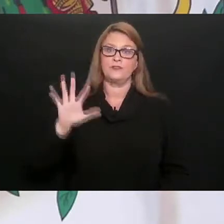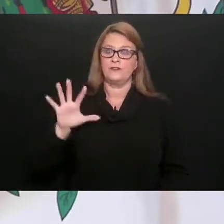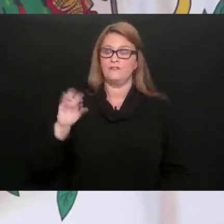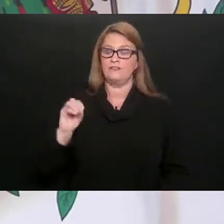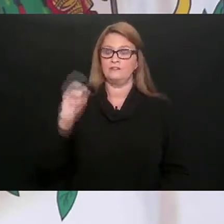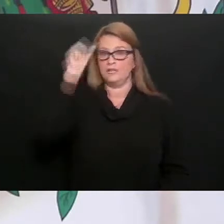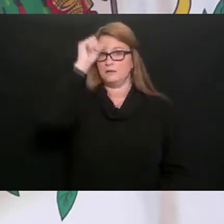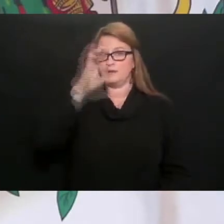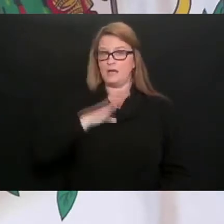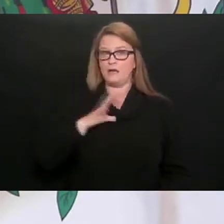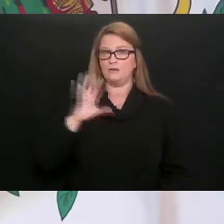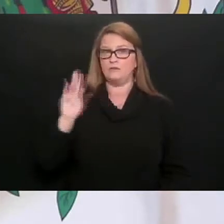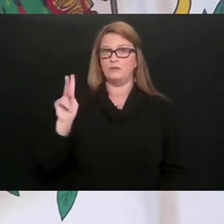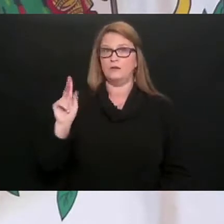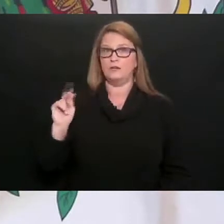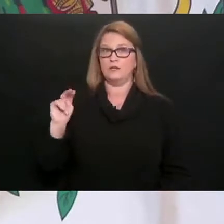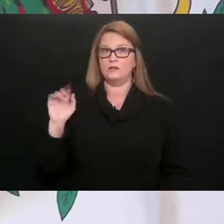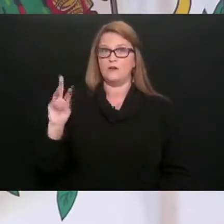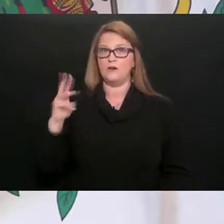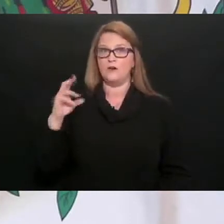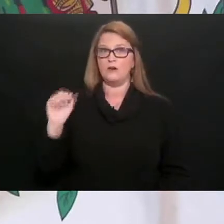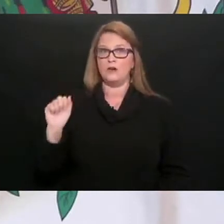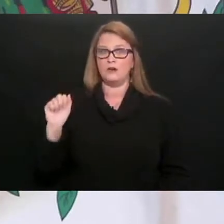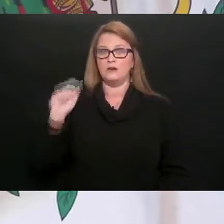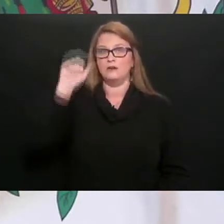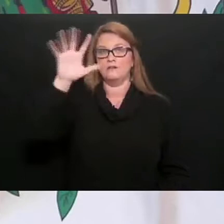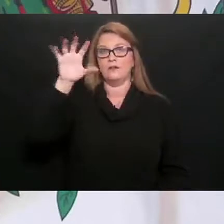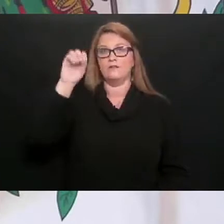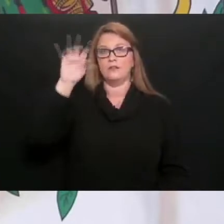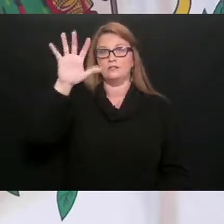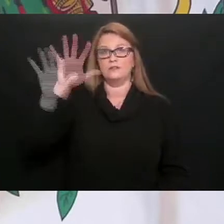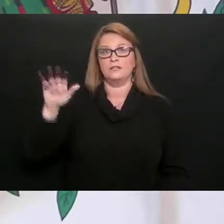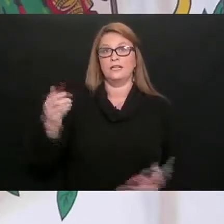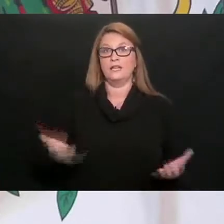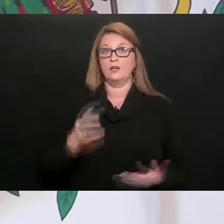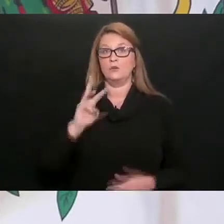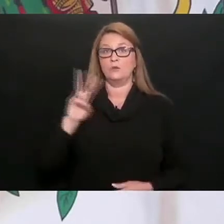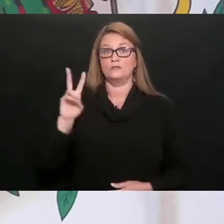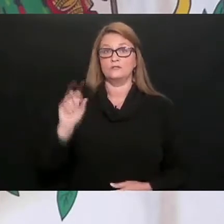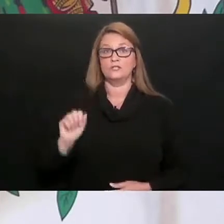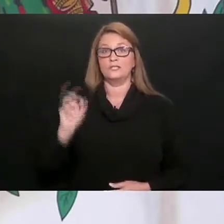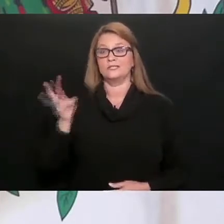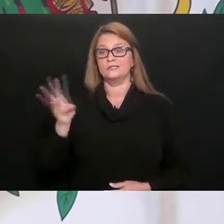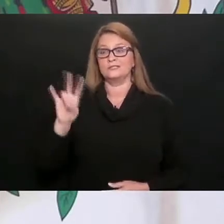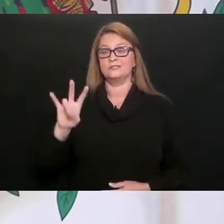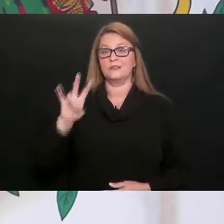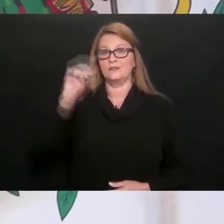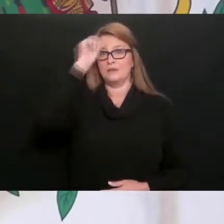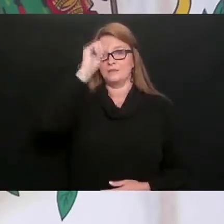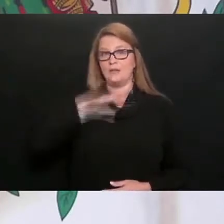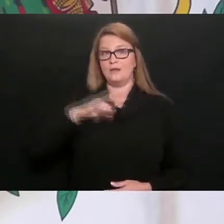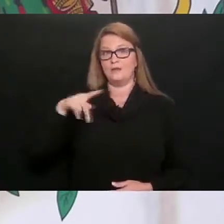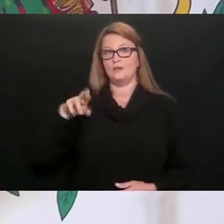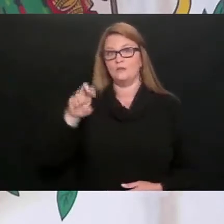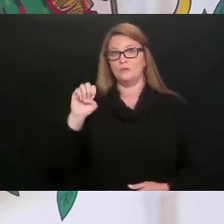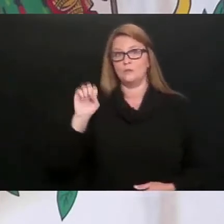50-year-old male from Kanawha County. And the 5,055th death, a 67-year-old male from Preston